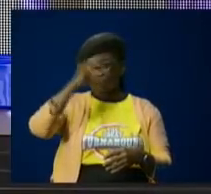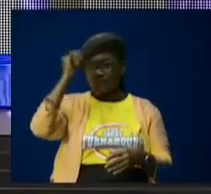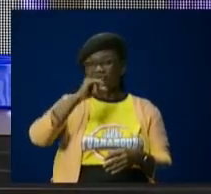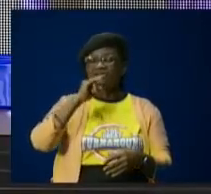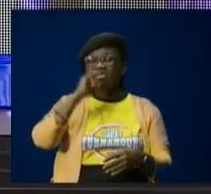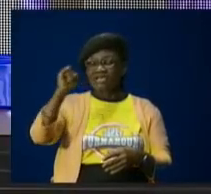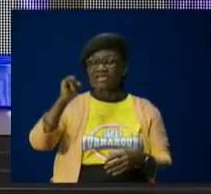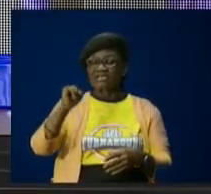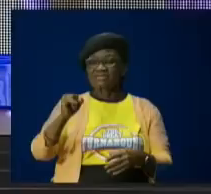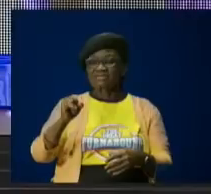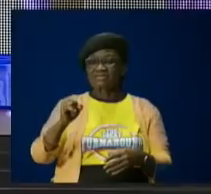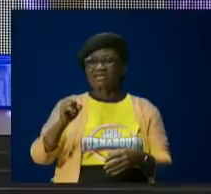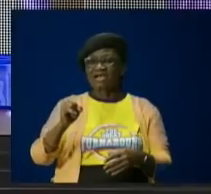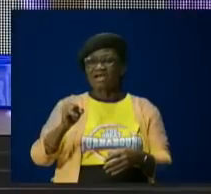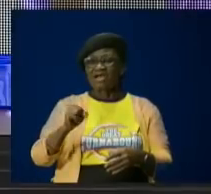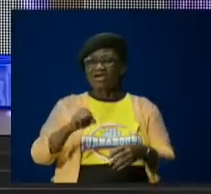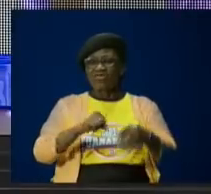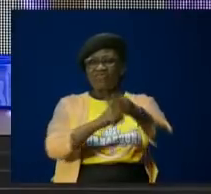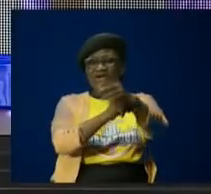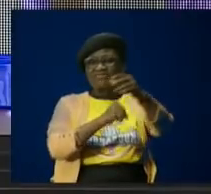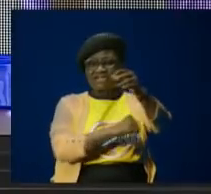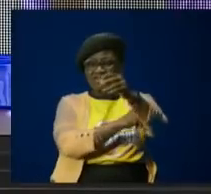built their houses.